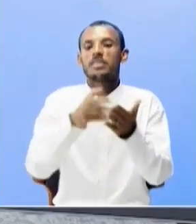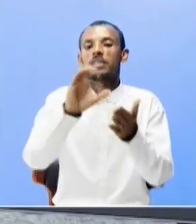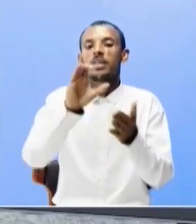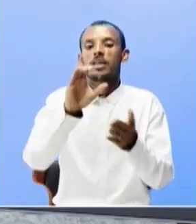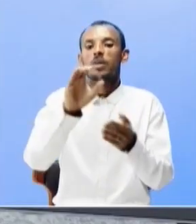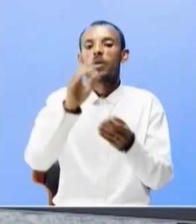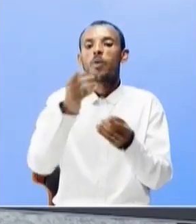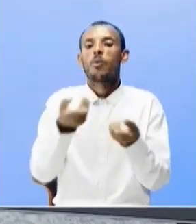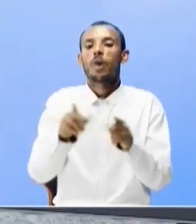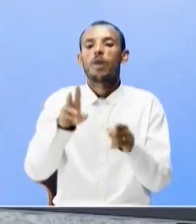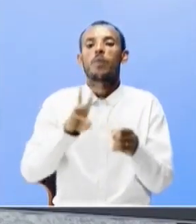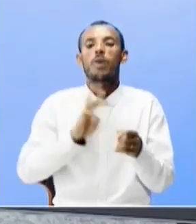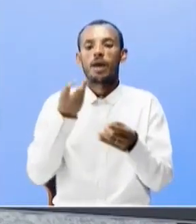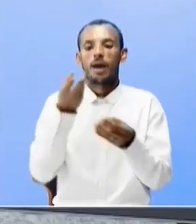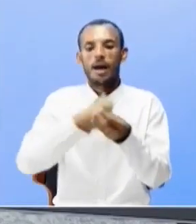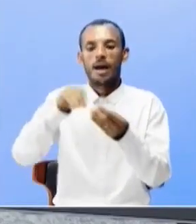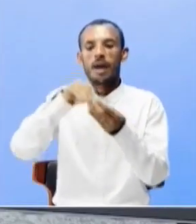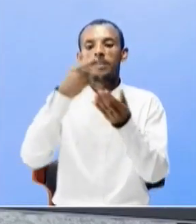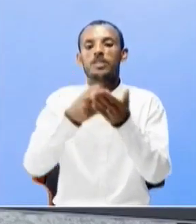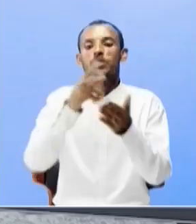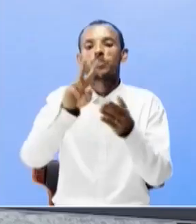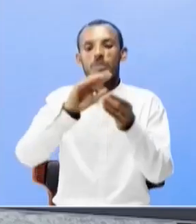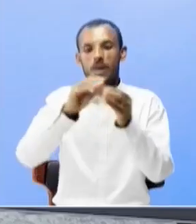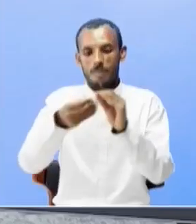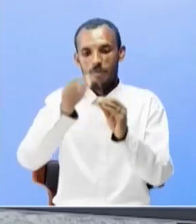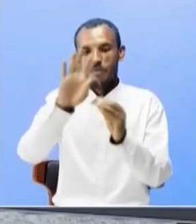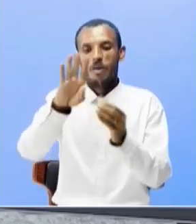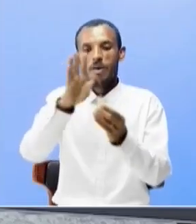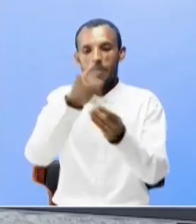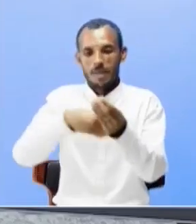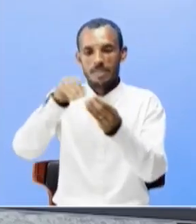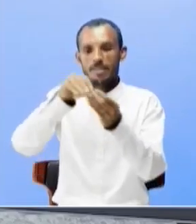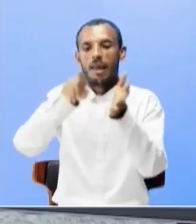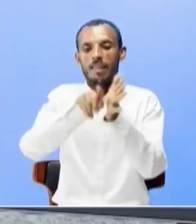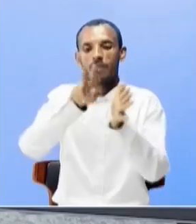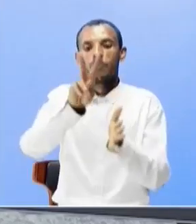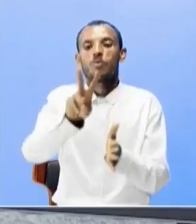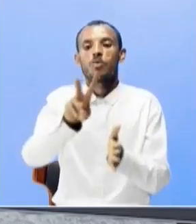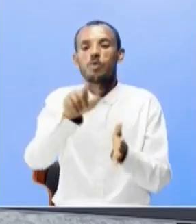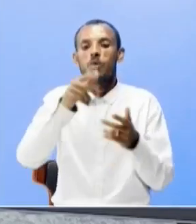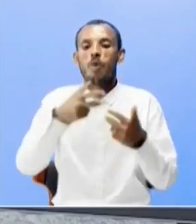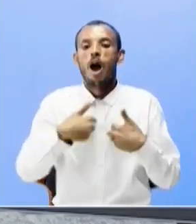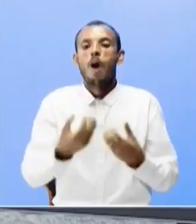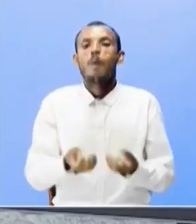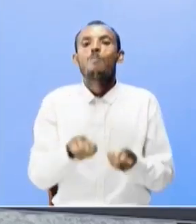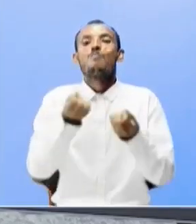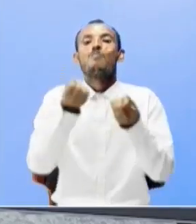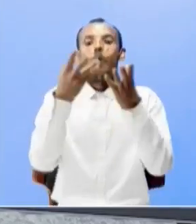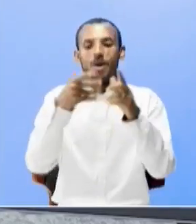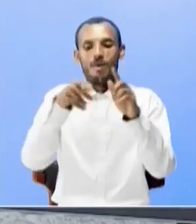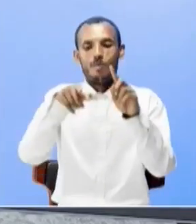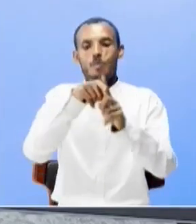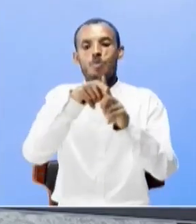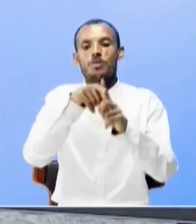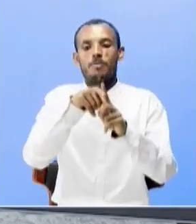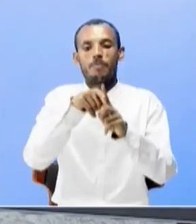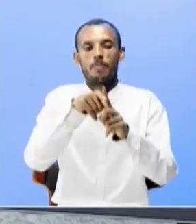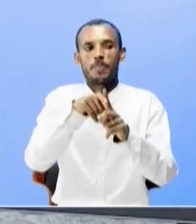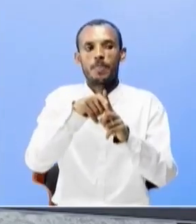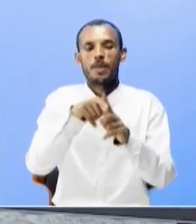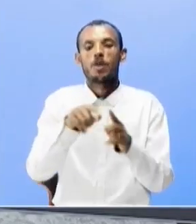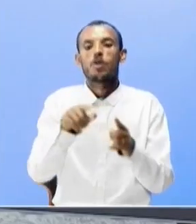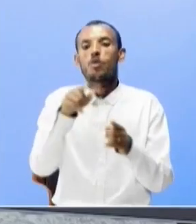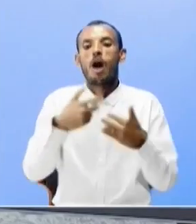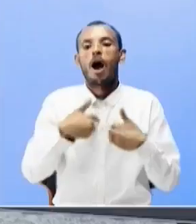add these two numbers, 4 and negative 2, you have more positive. You have